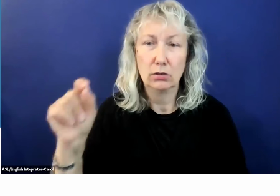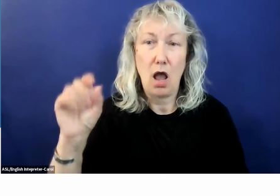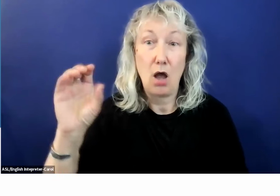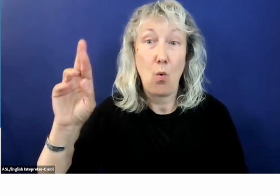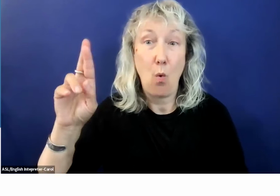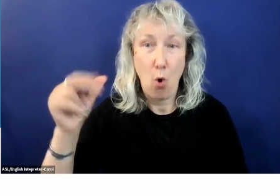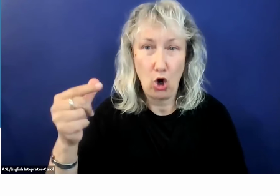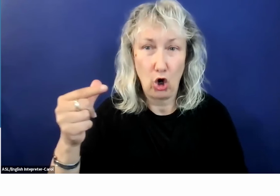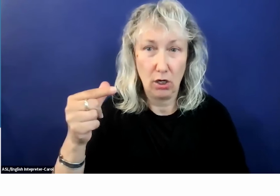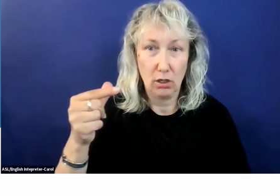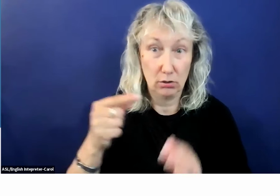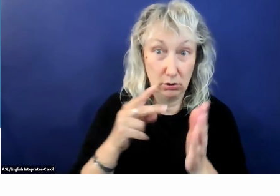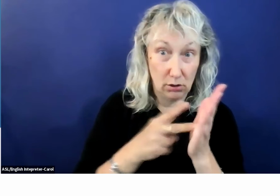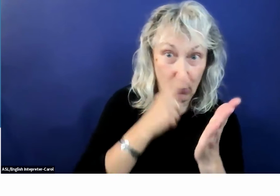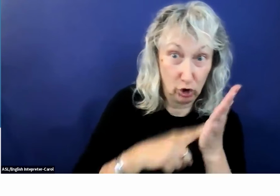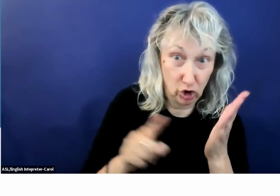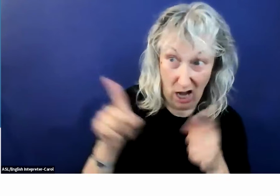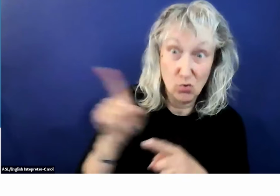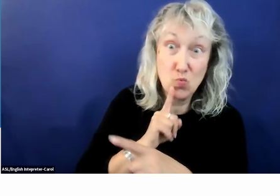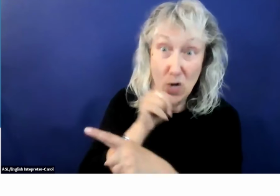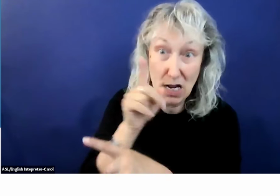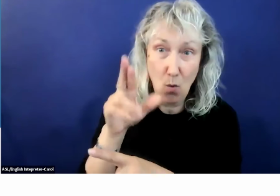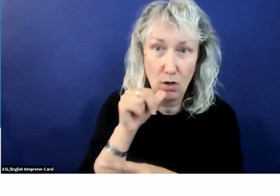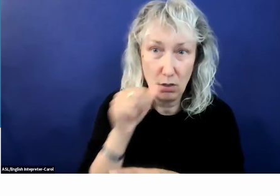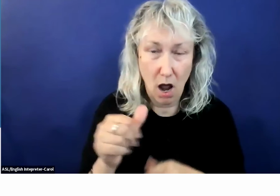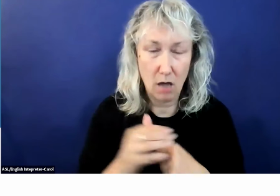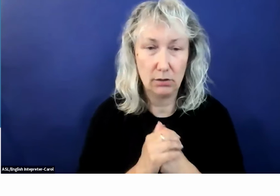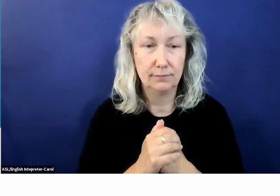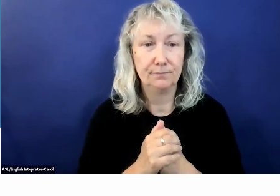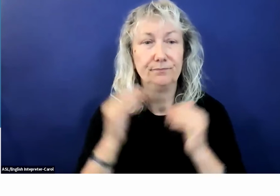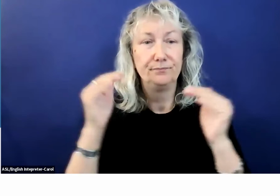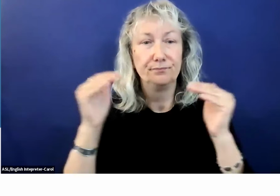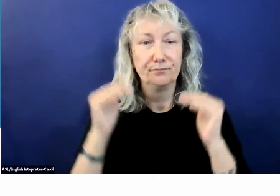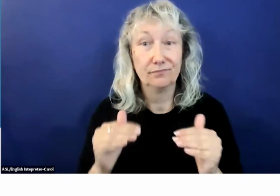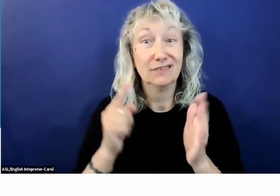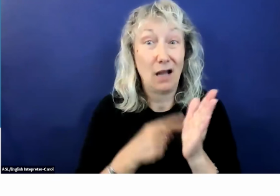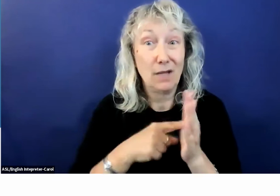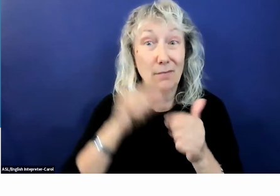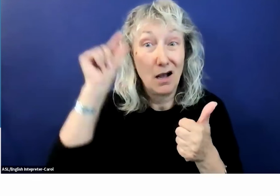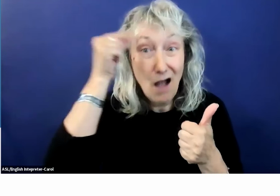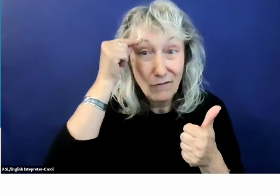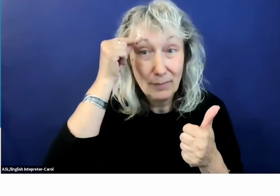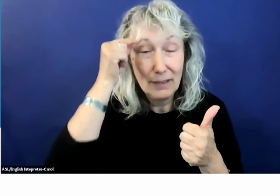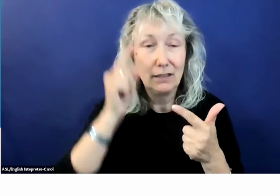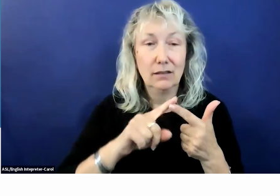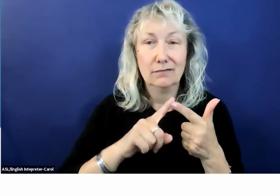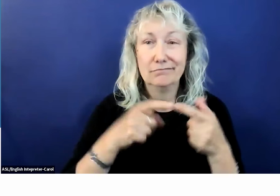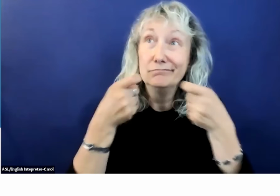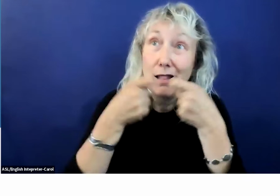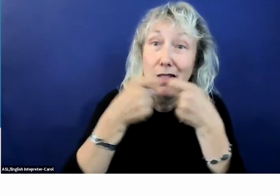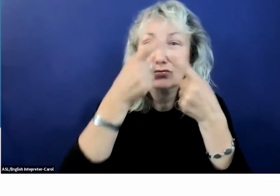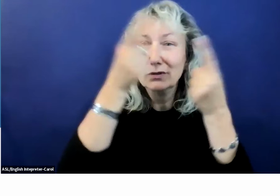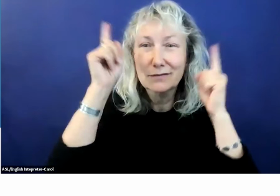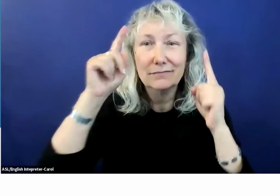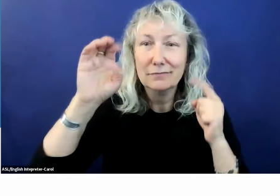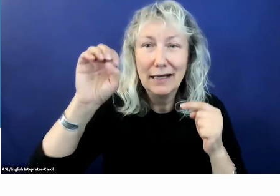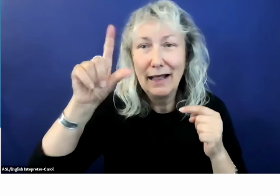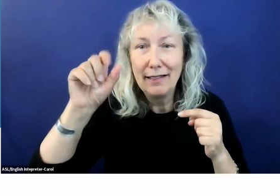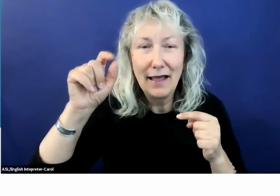You'll also see government utility and insurance imposters, and they might show up in person, they might call or